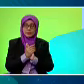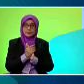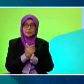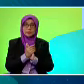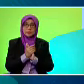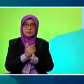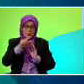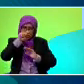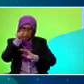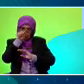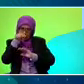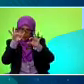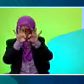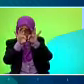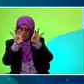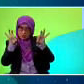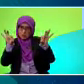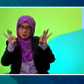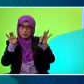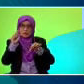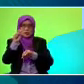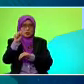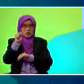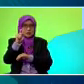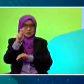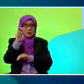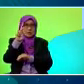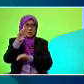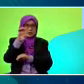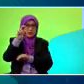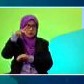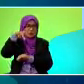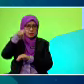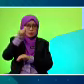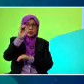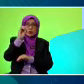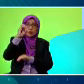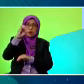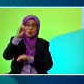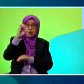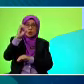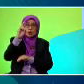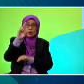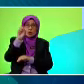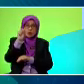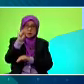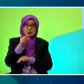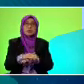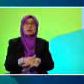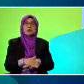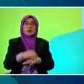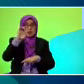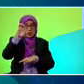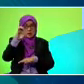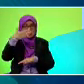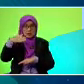like spiral rods, streptococcus, which look like strings of bees, E. coli, which are commonly found